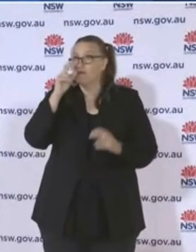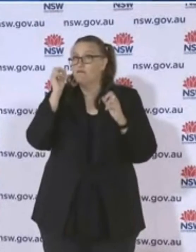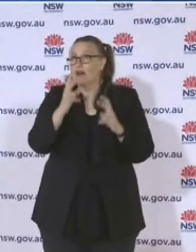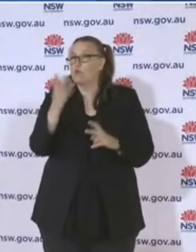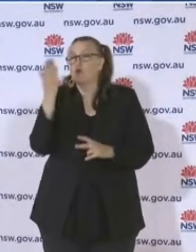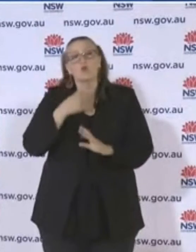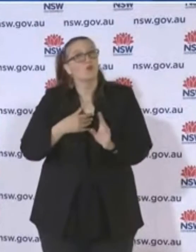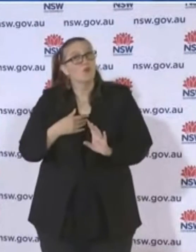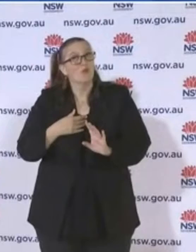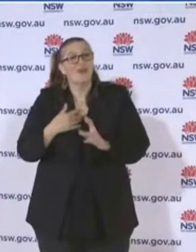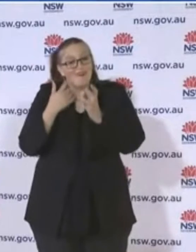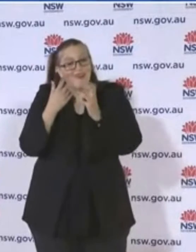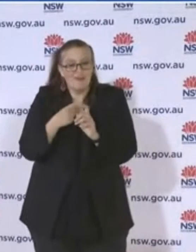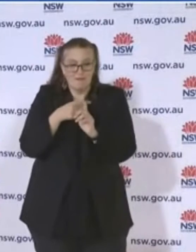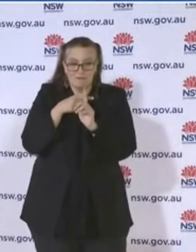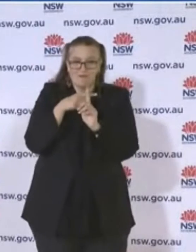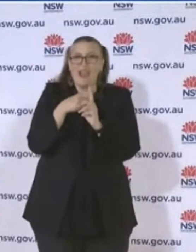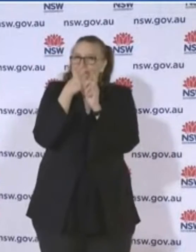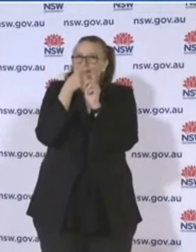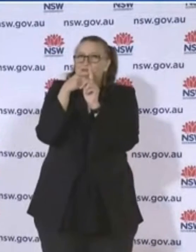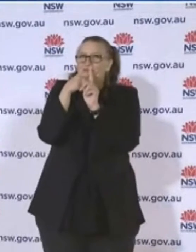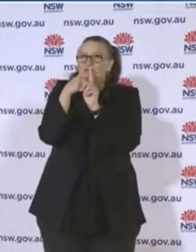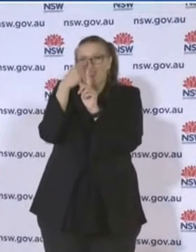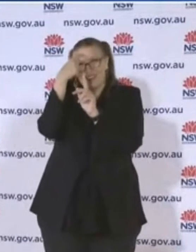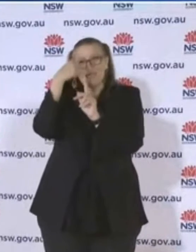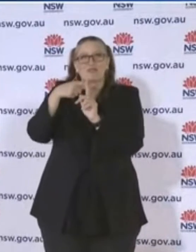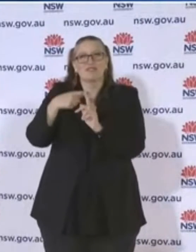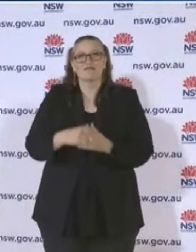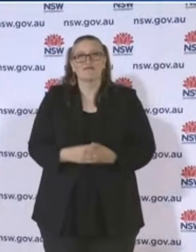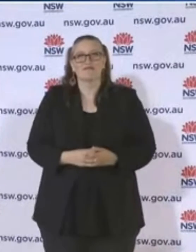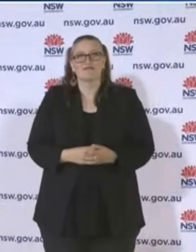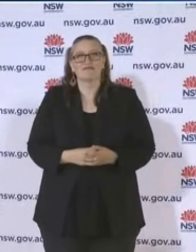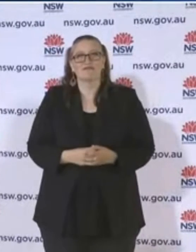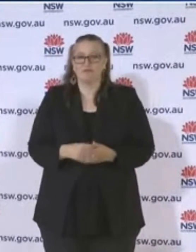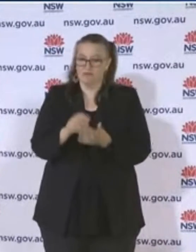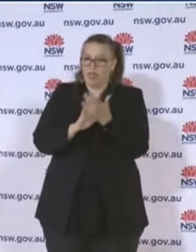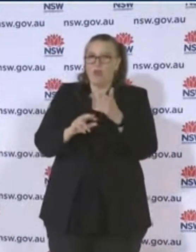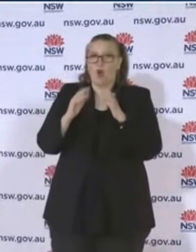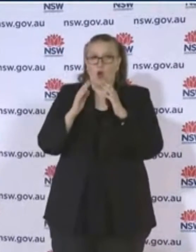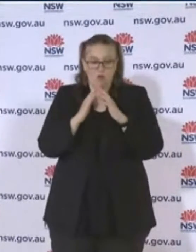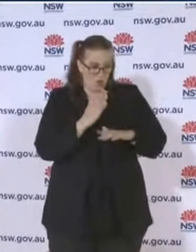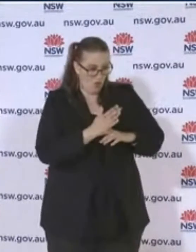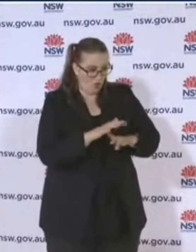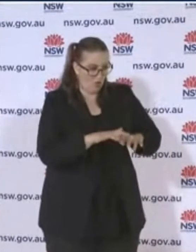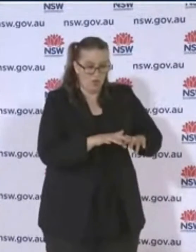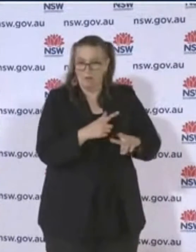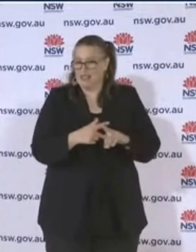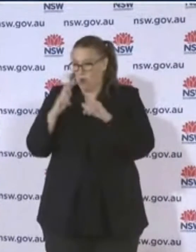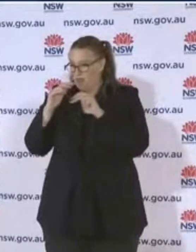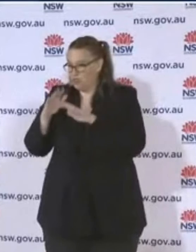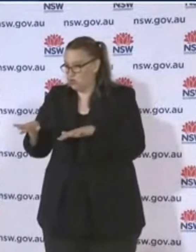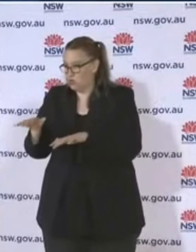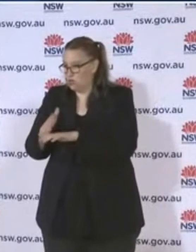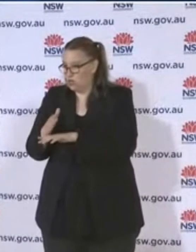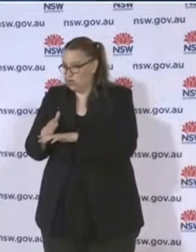for our children, and I know how stressful home learning is for our population. So I don't want anyone to get too